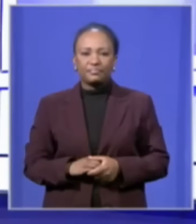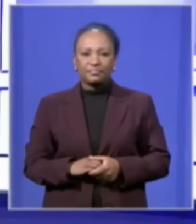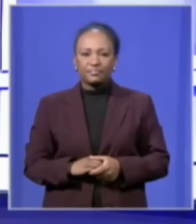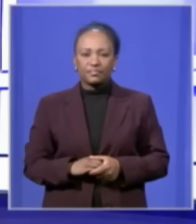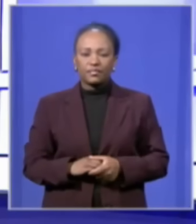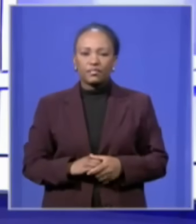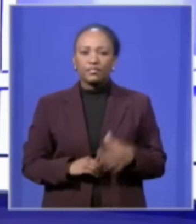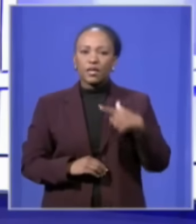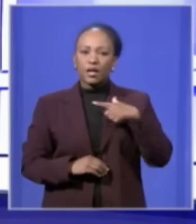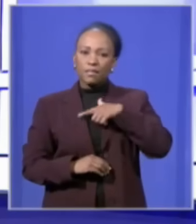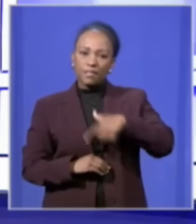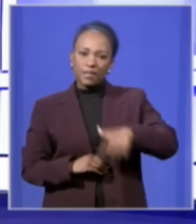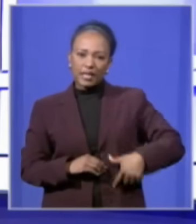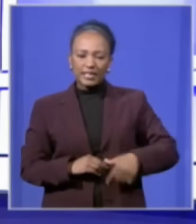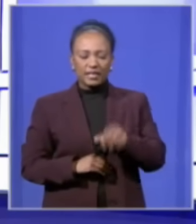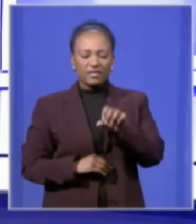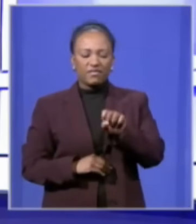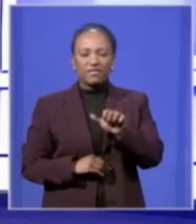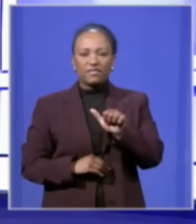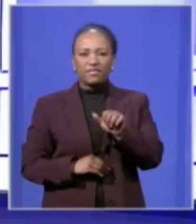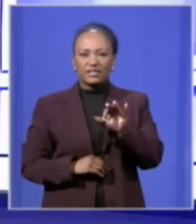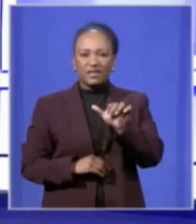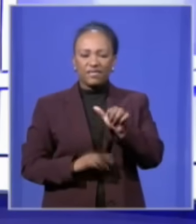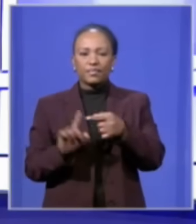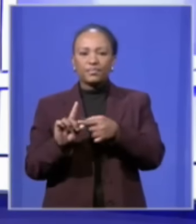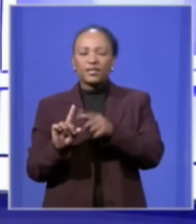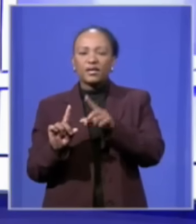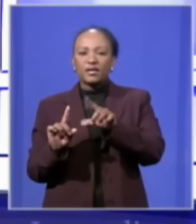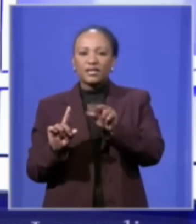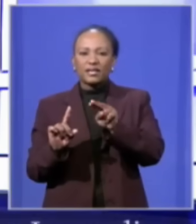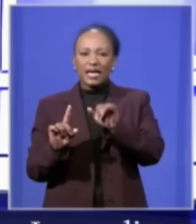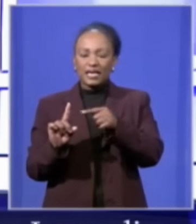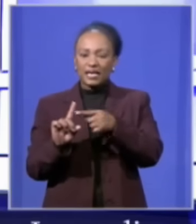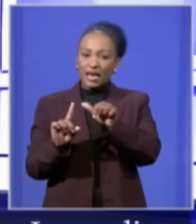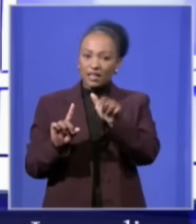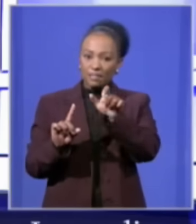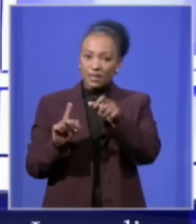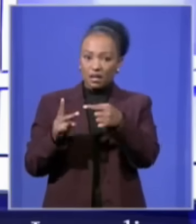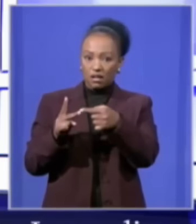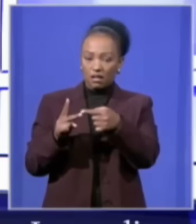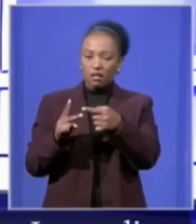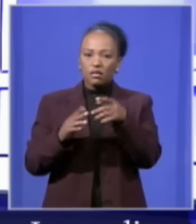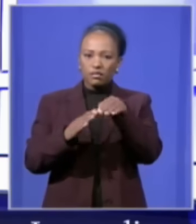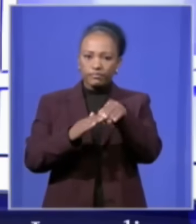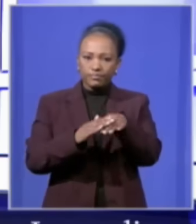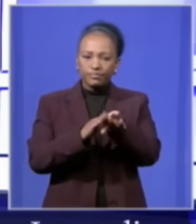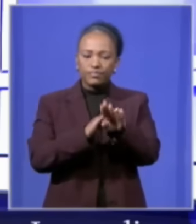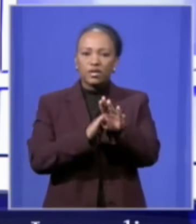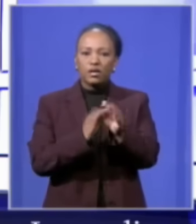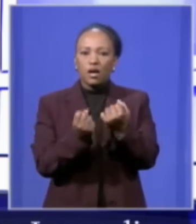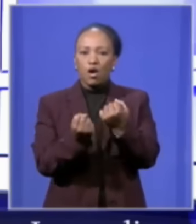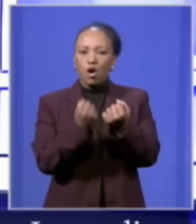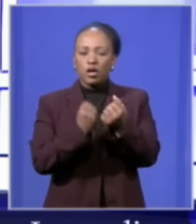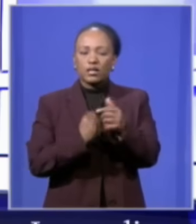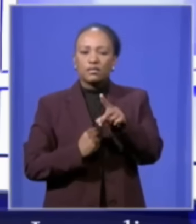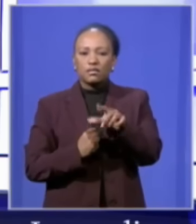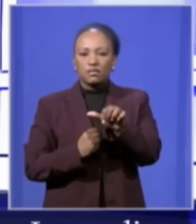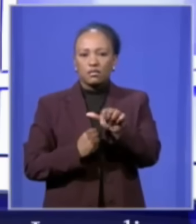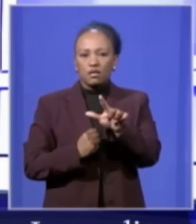Mopresidente wa SAFA Denny Jordan le molatofatšwa mmogo ba tšweletše pele ga kgorotsheko ya magistrata ka Palm Ridge mesong ya lekgono.